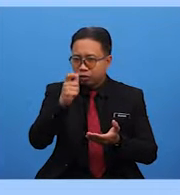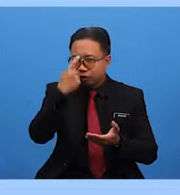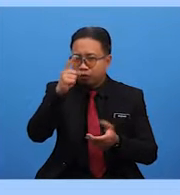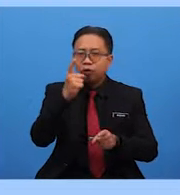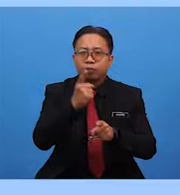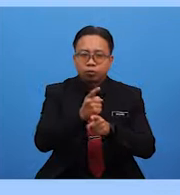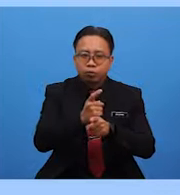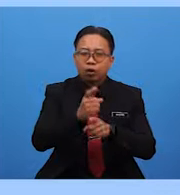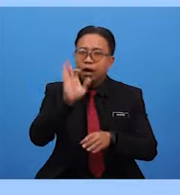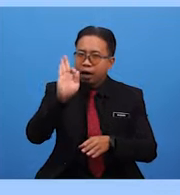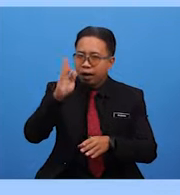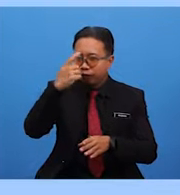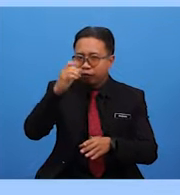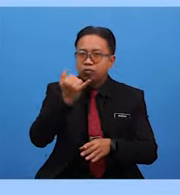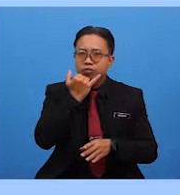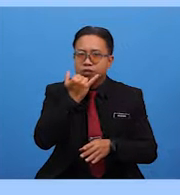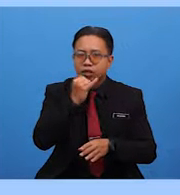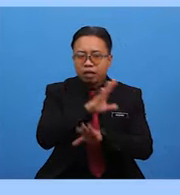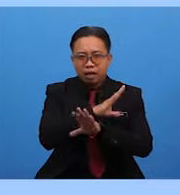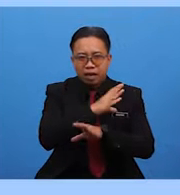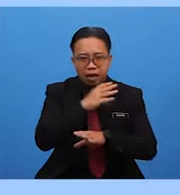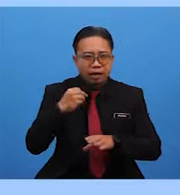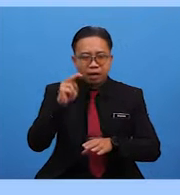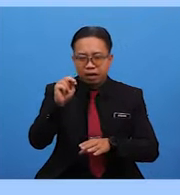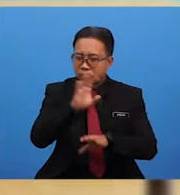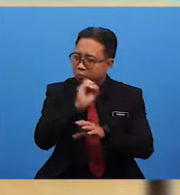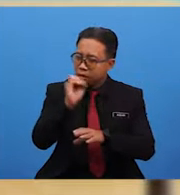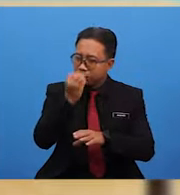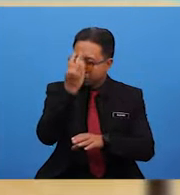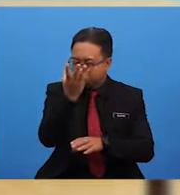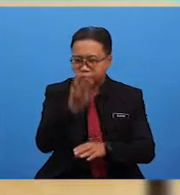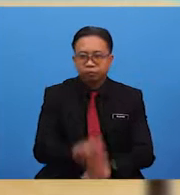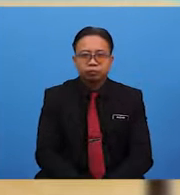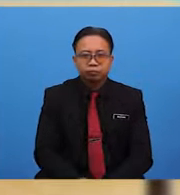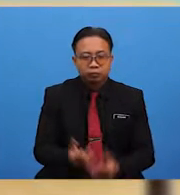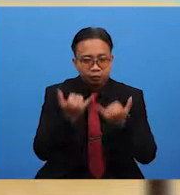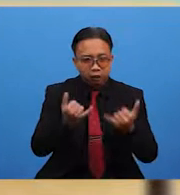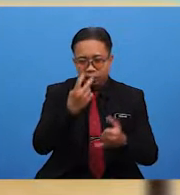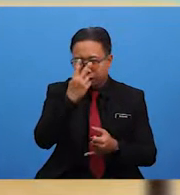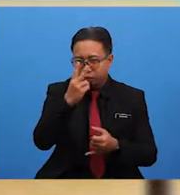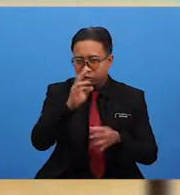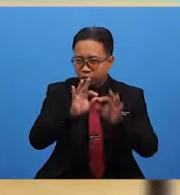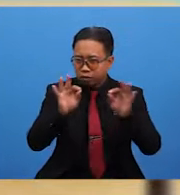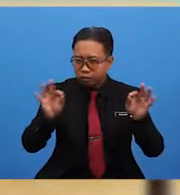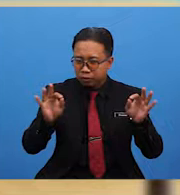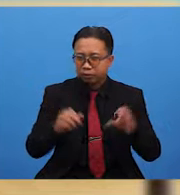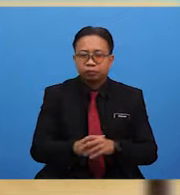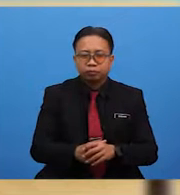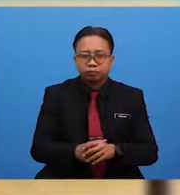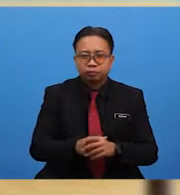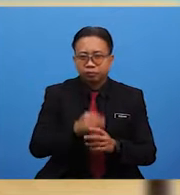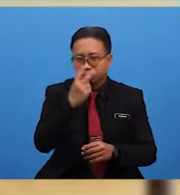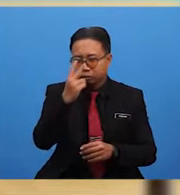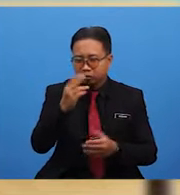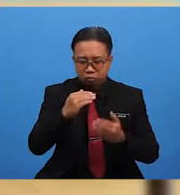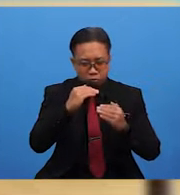false statements, and N for not mentioned. Let us look at the statements. We need to go